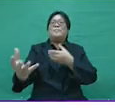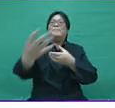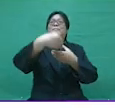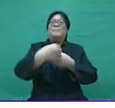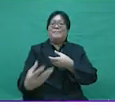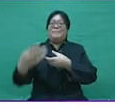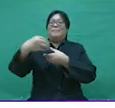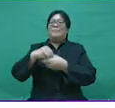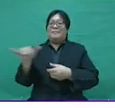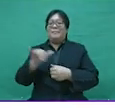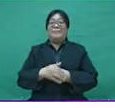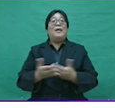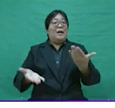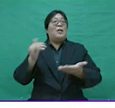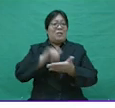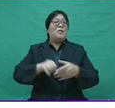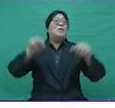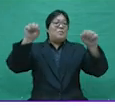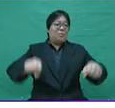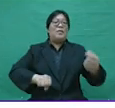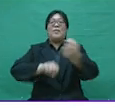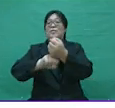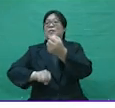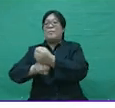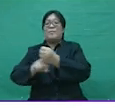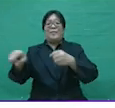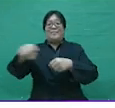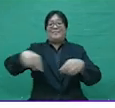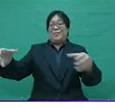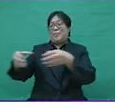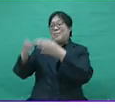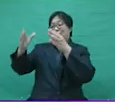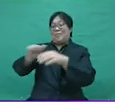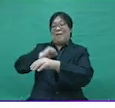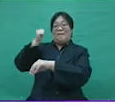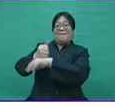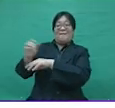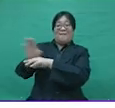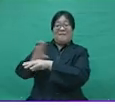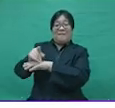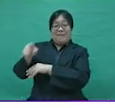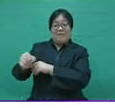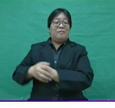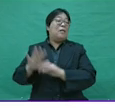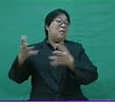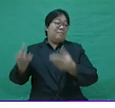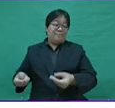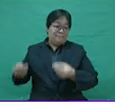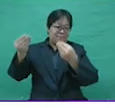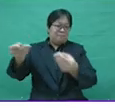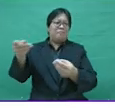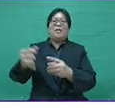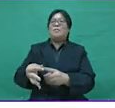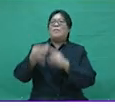coverage. And then it is possible to support these group of people by giving them